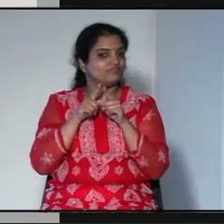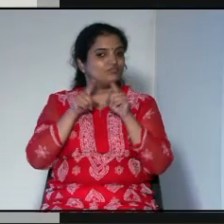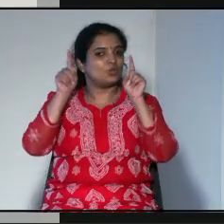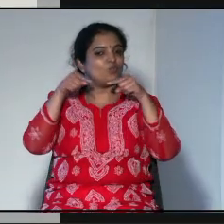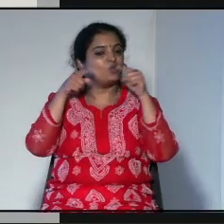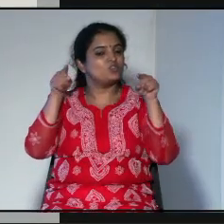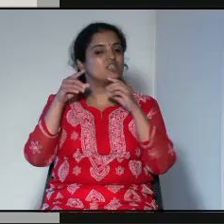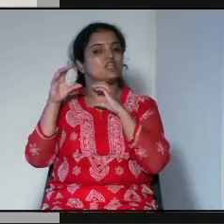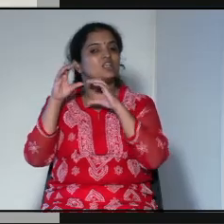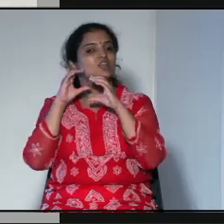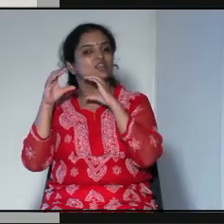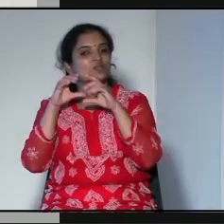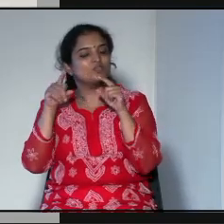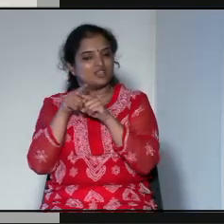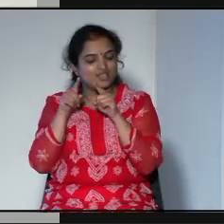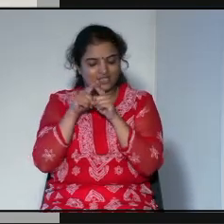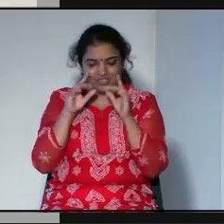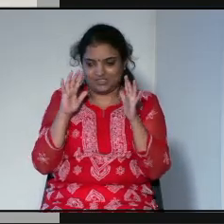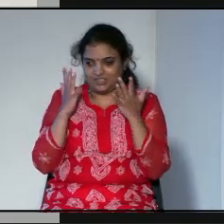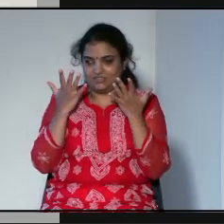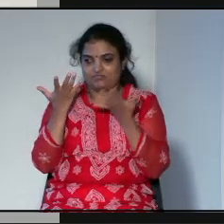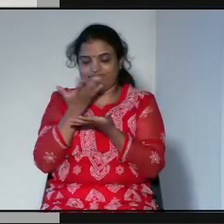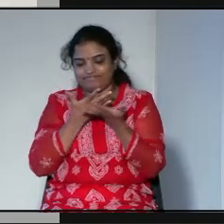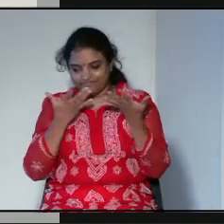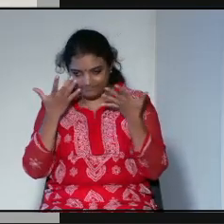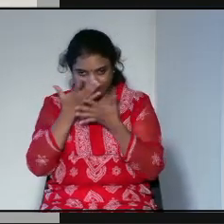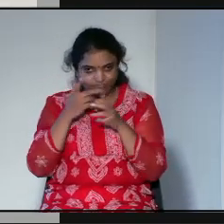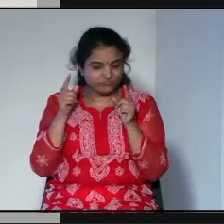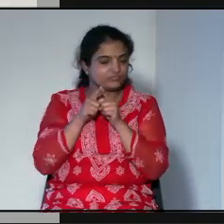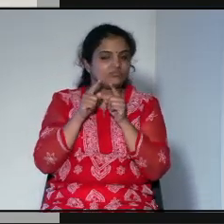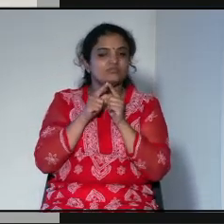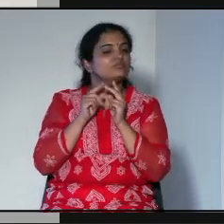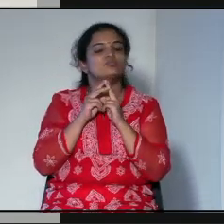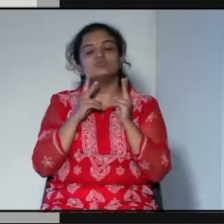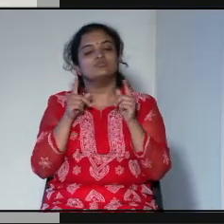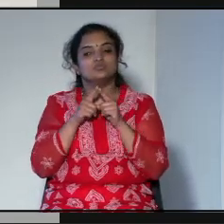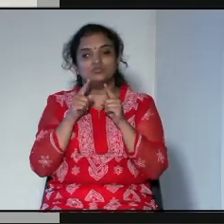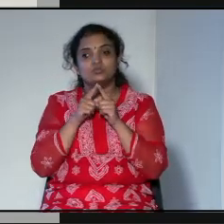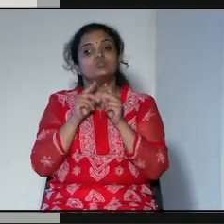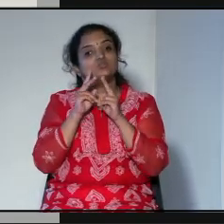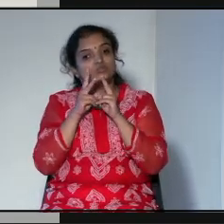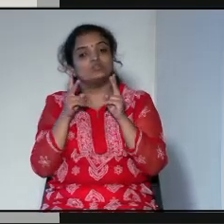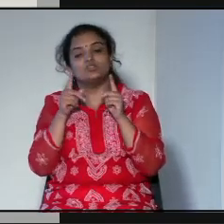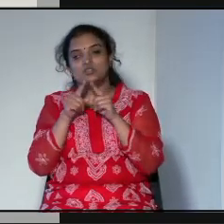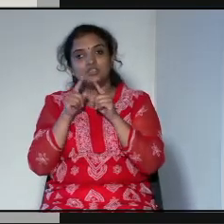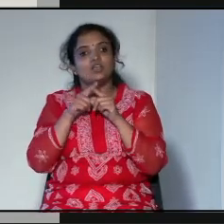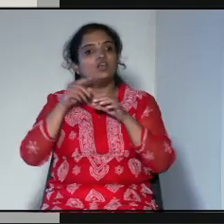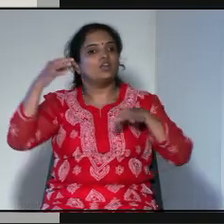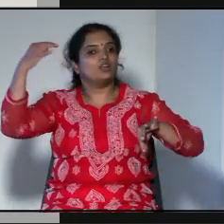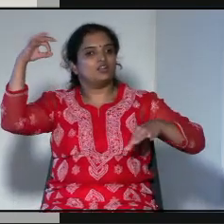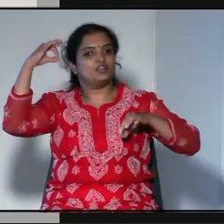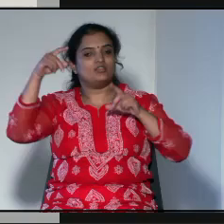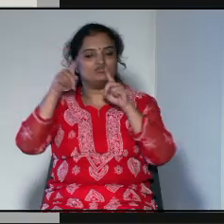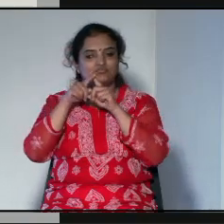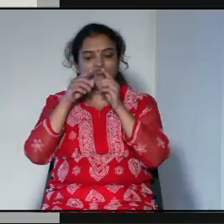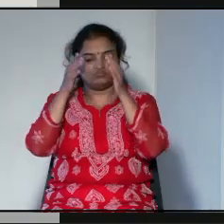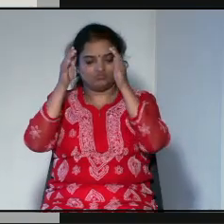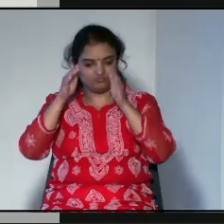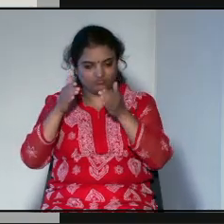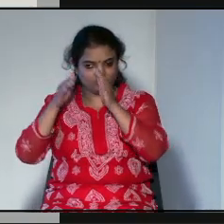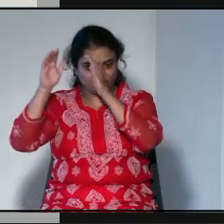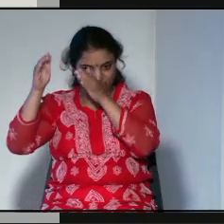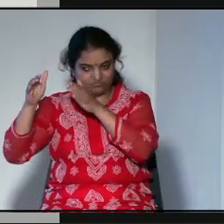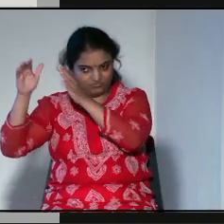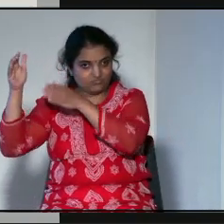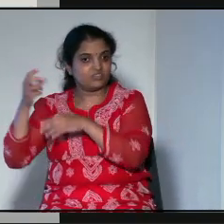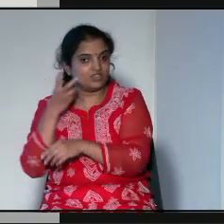bowl would be a repeating figure, and they would come in all scales. There are 2-3 large dancing bowls, which were part of her